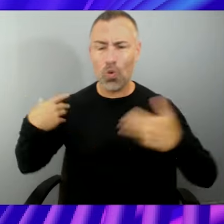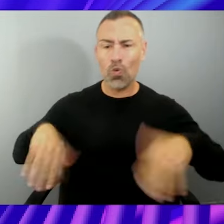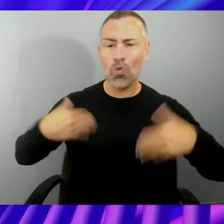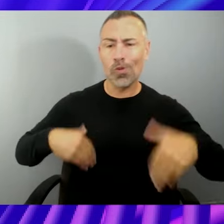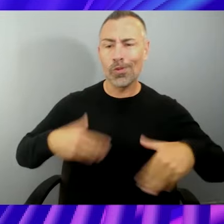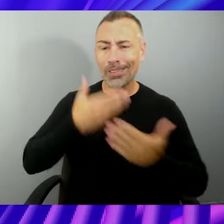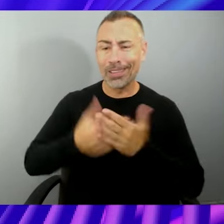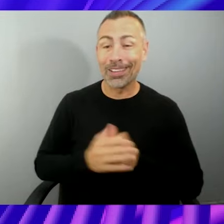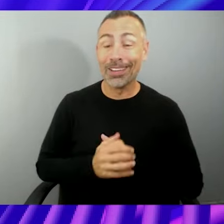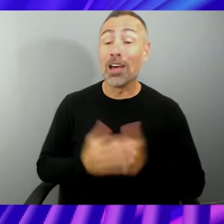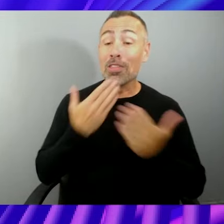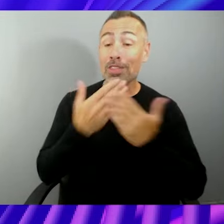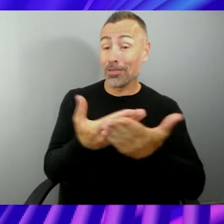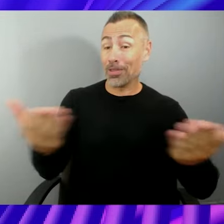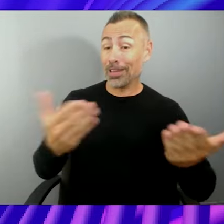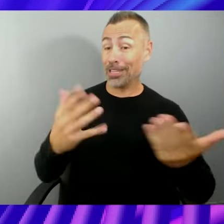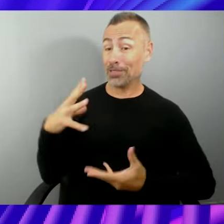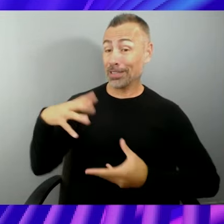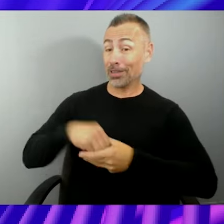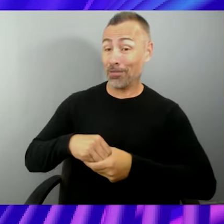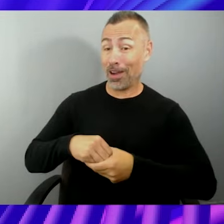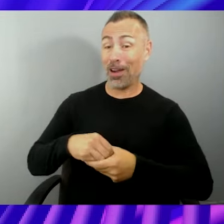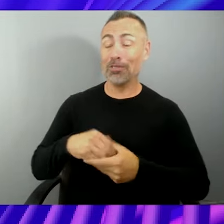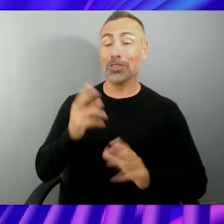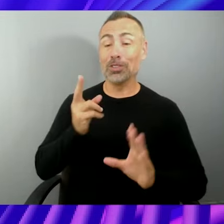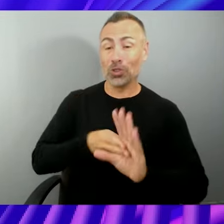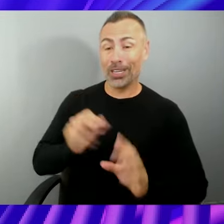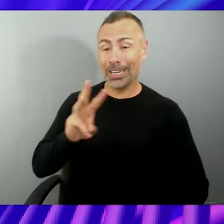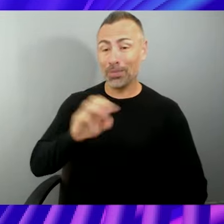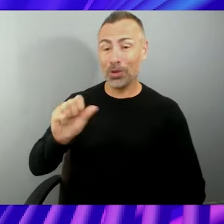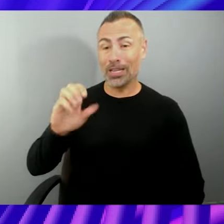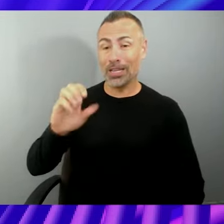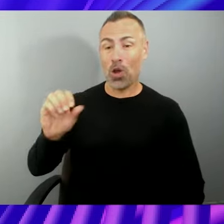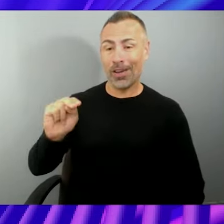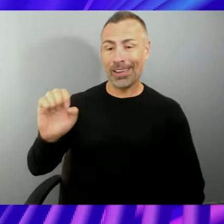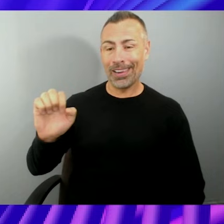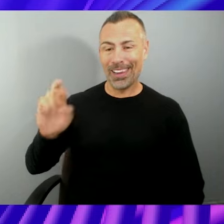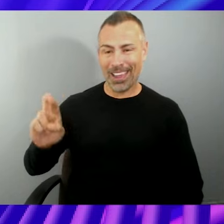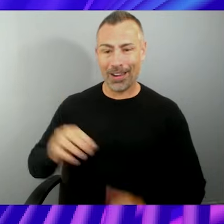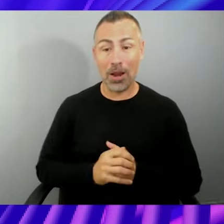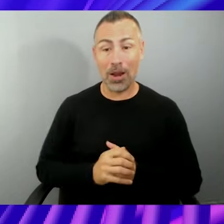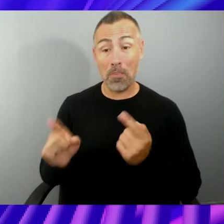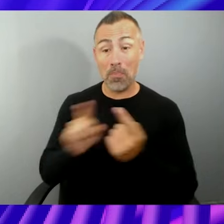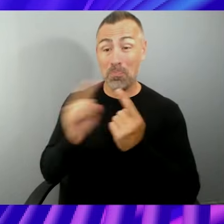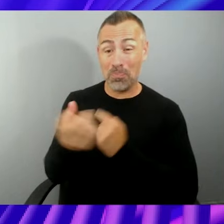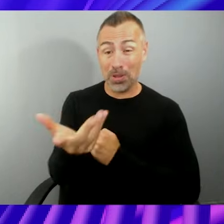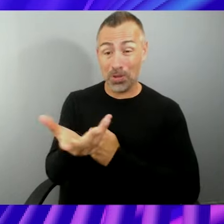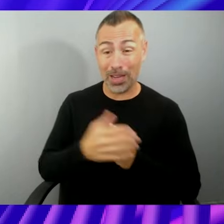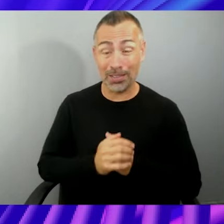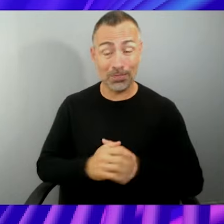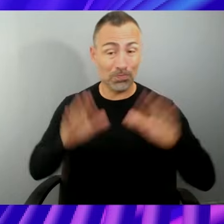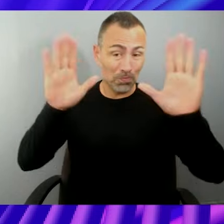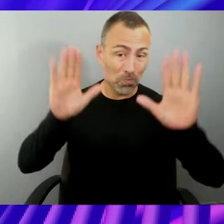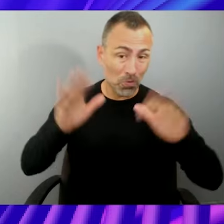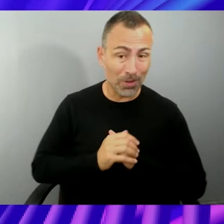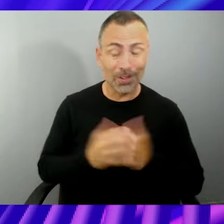us at AWS On Air. It was so great to meet all of you, and I learned a ton today. So folks that are